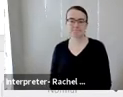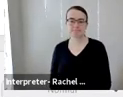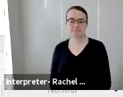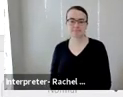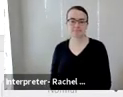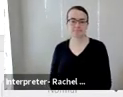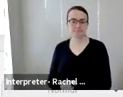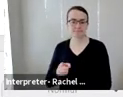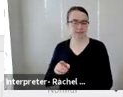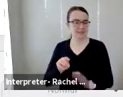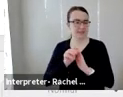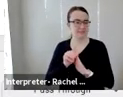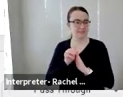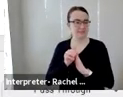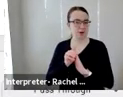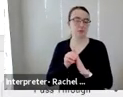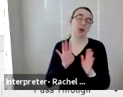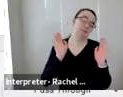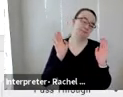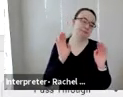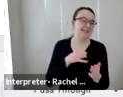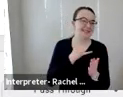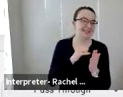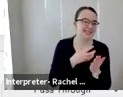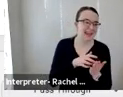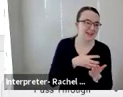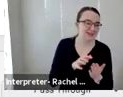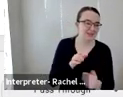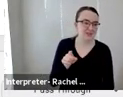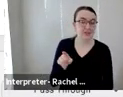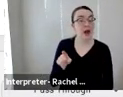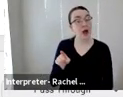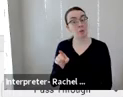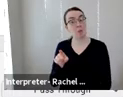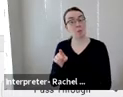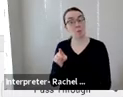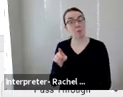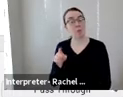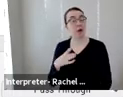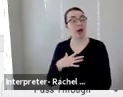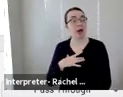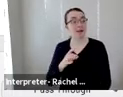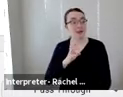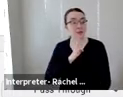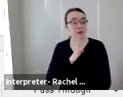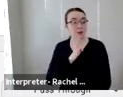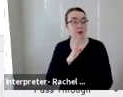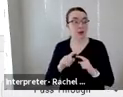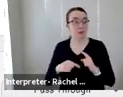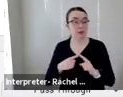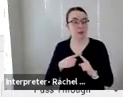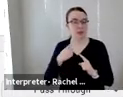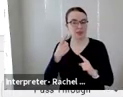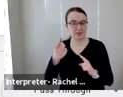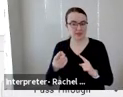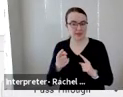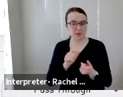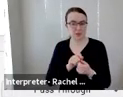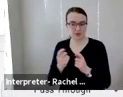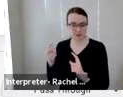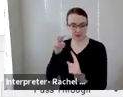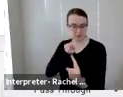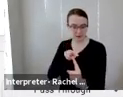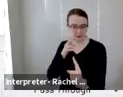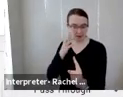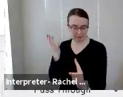this model here, or sketch, I should say, which I like to talk about from the standpoint